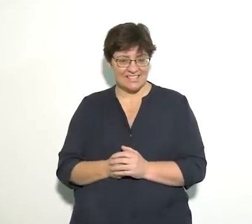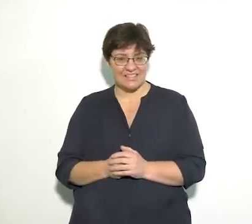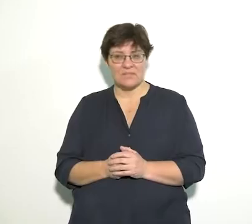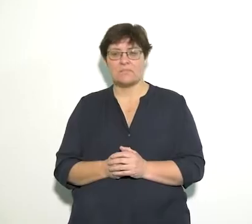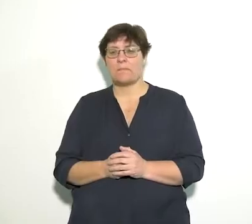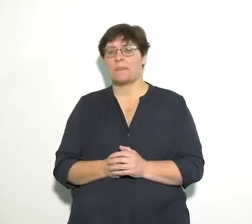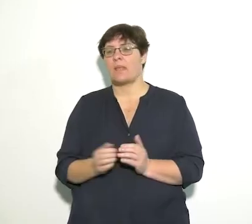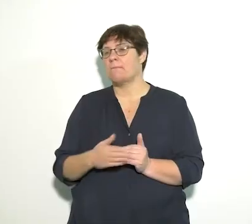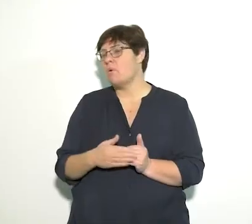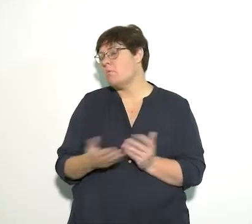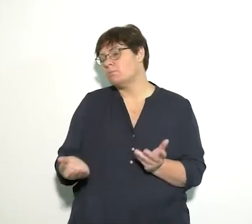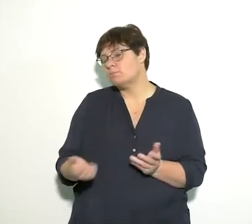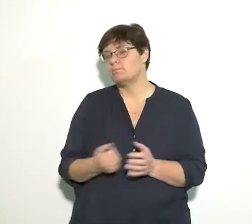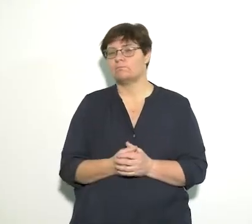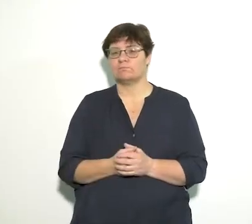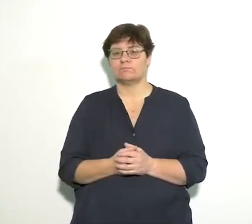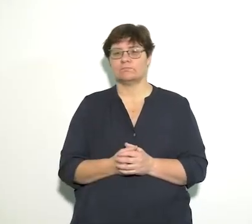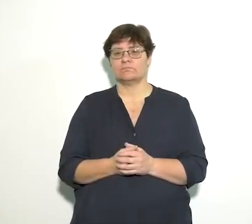a few more.